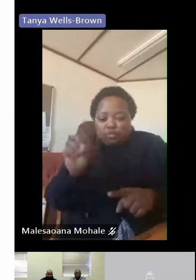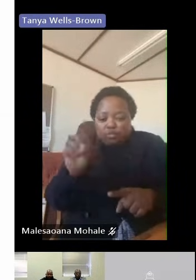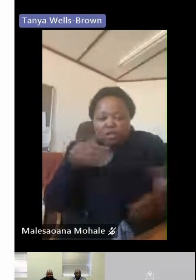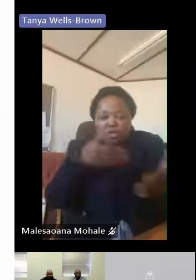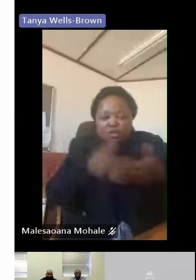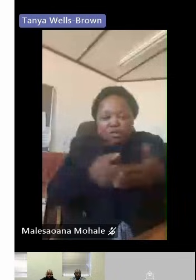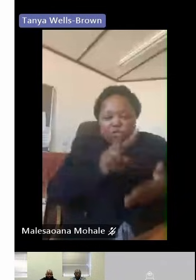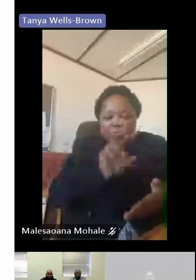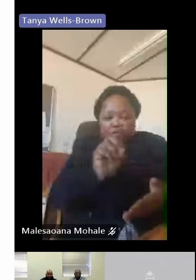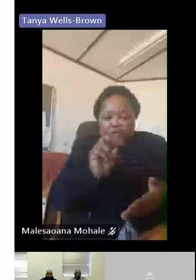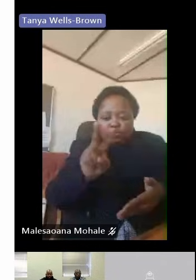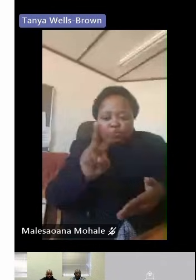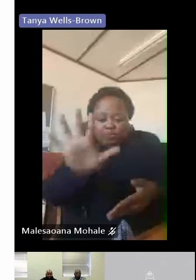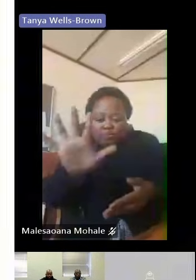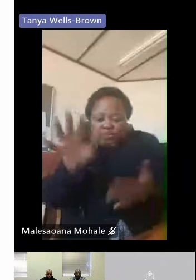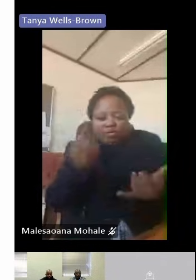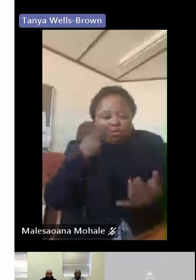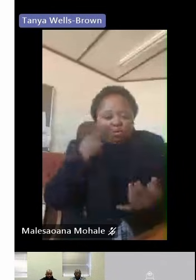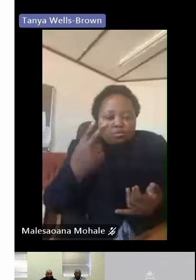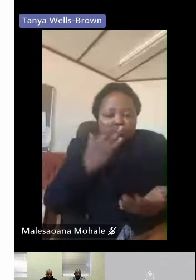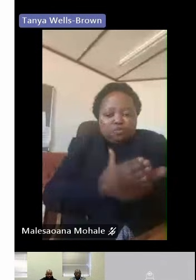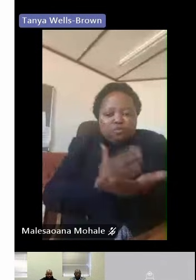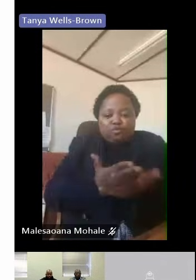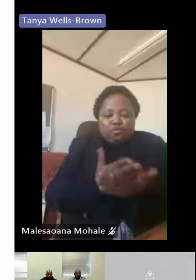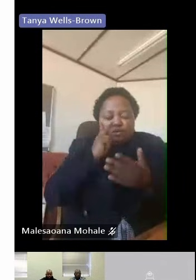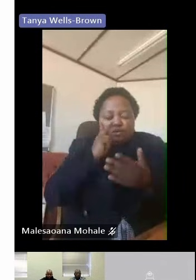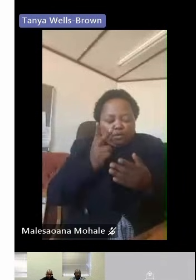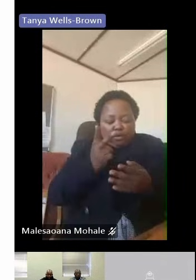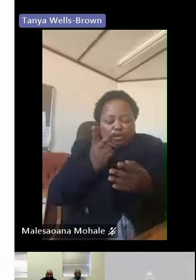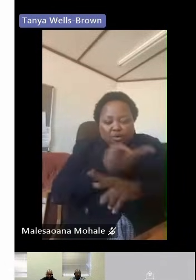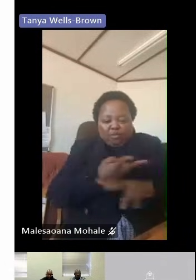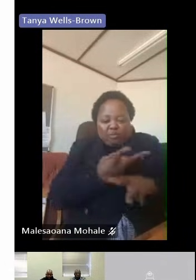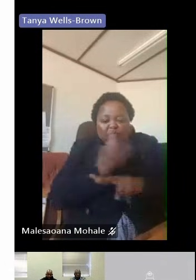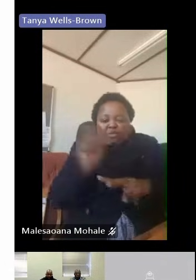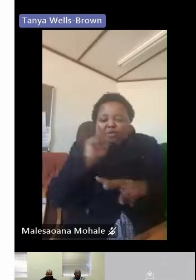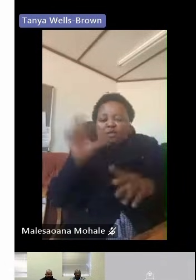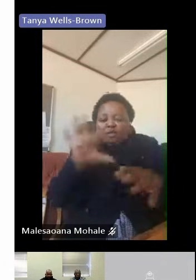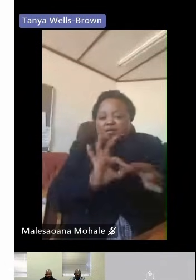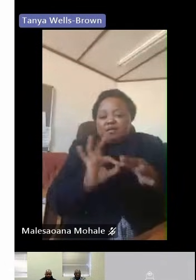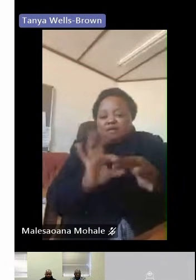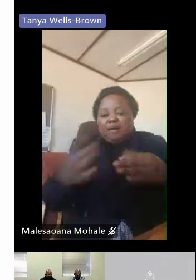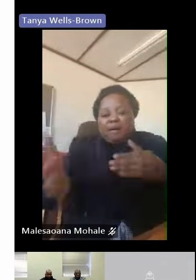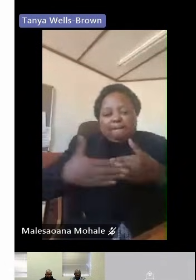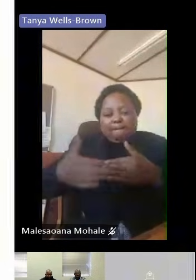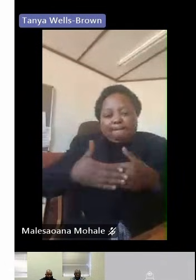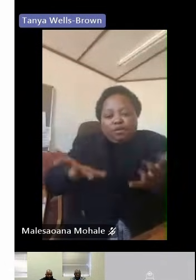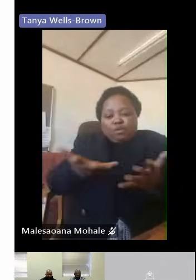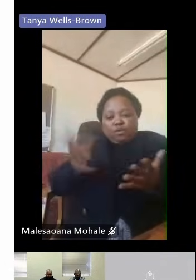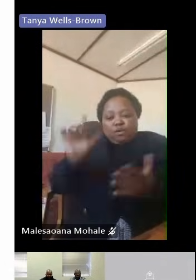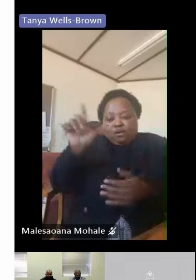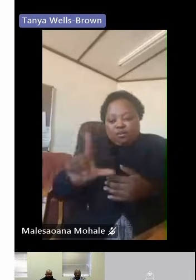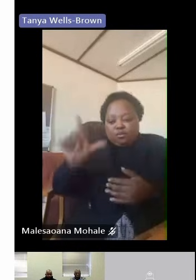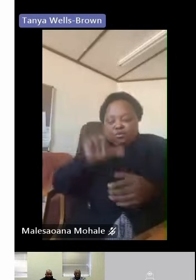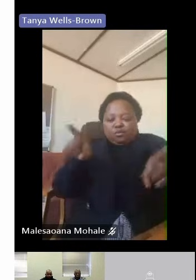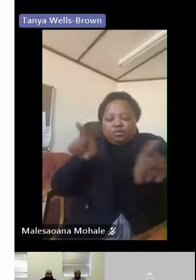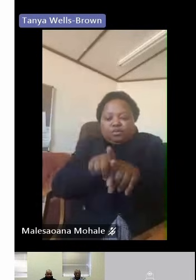in and observed coordination meetings in Lesotho, and I conducted semi-structured interviews across a range of sectors,